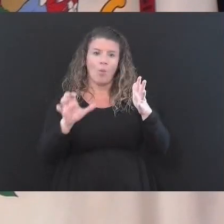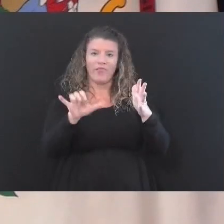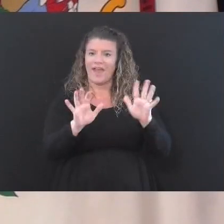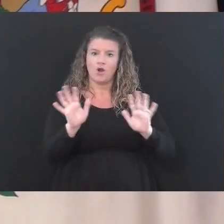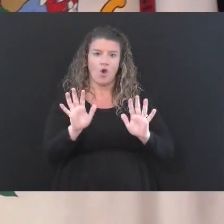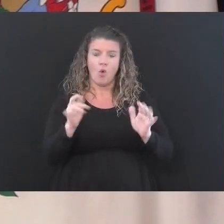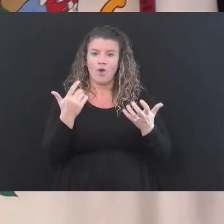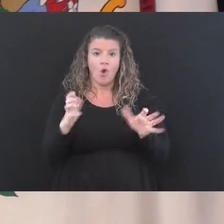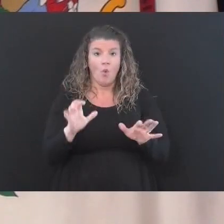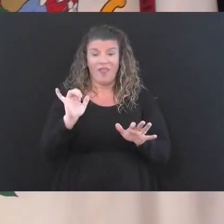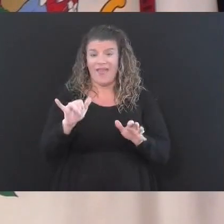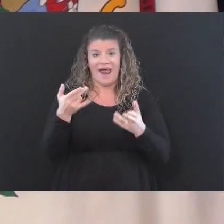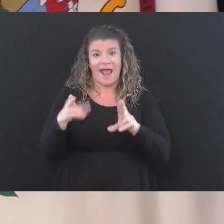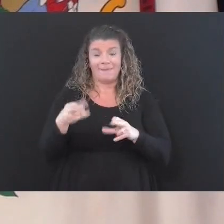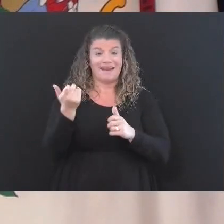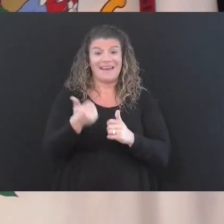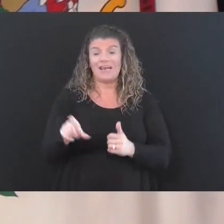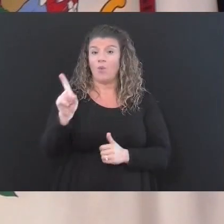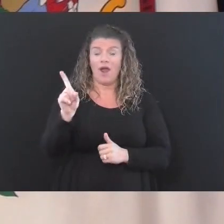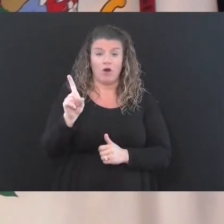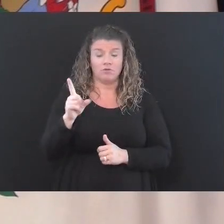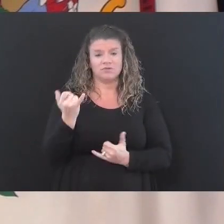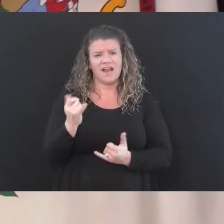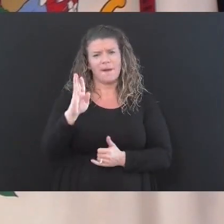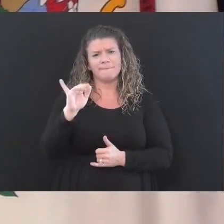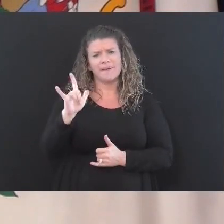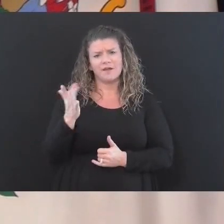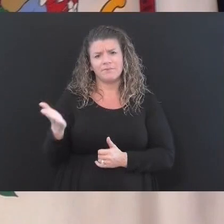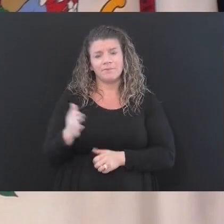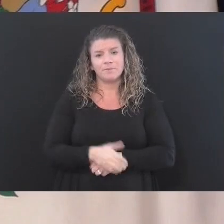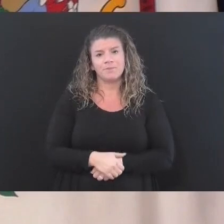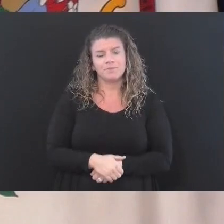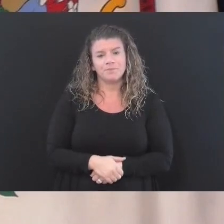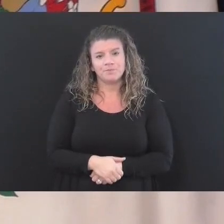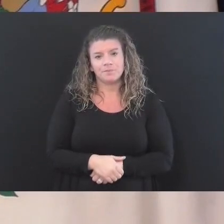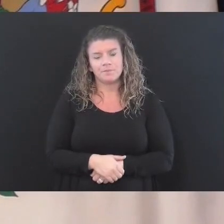violence anywhere, anyway. And so, Bill, if you could jump in.